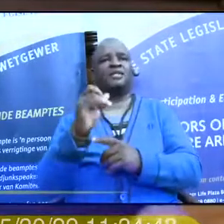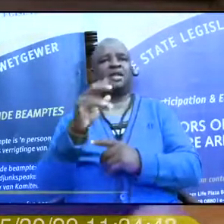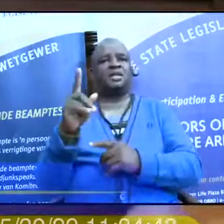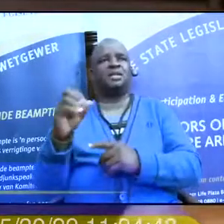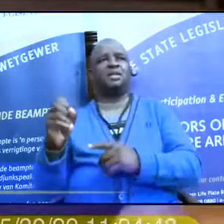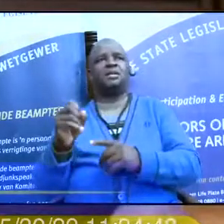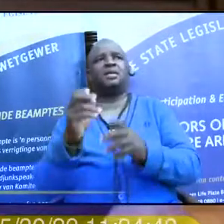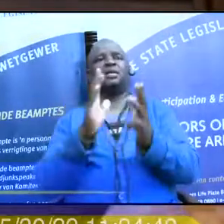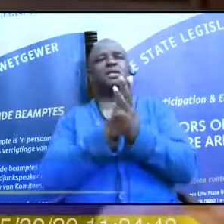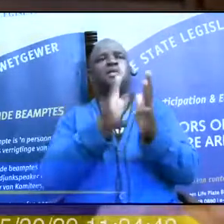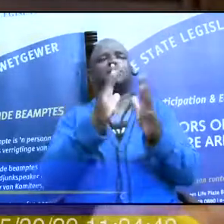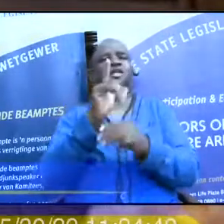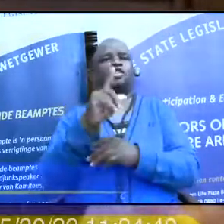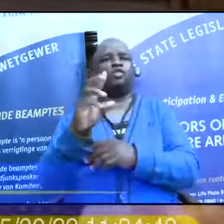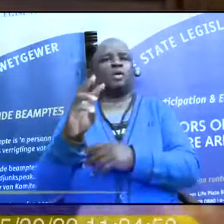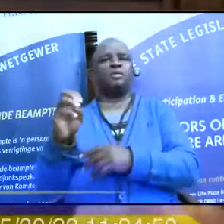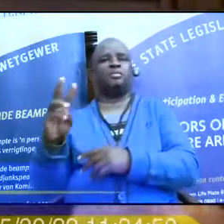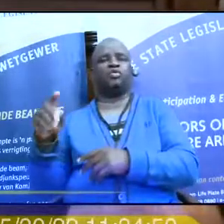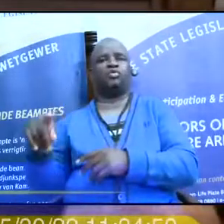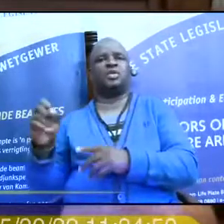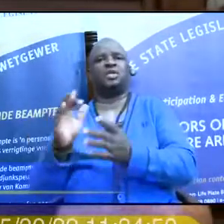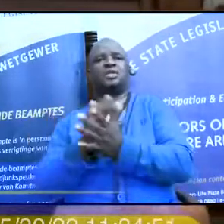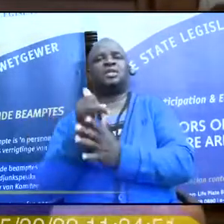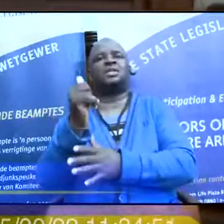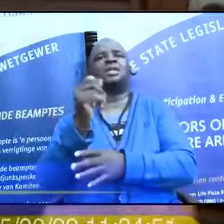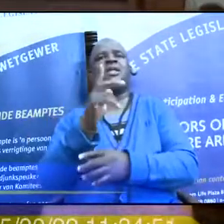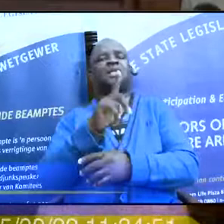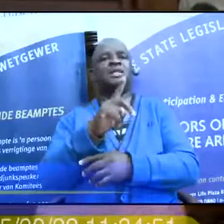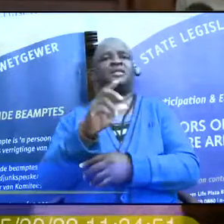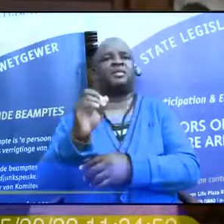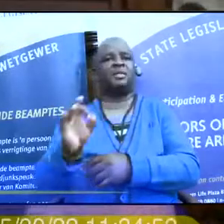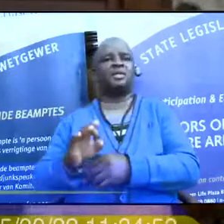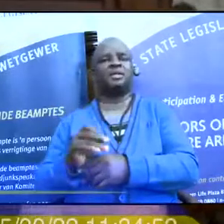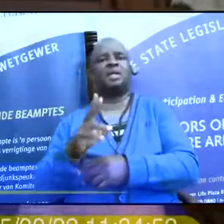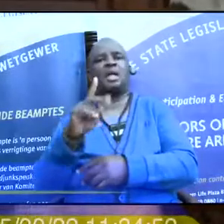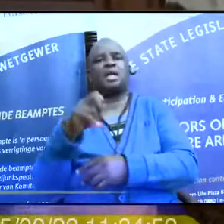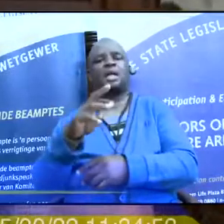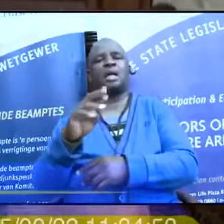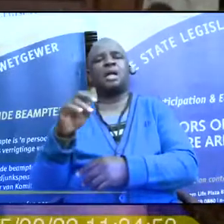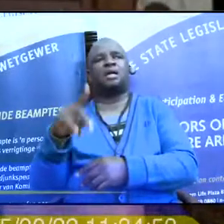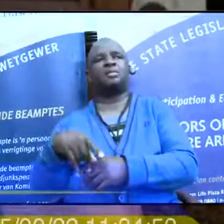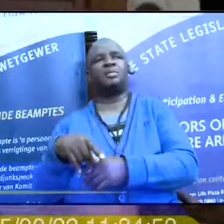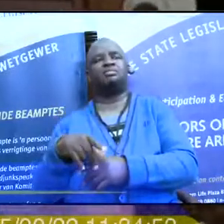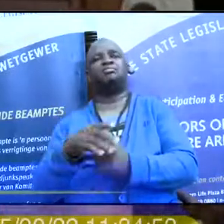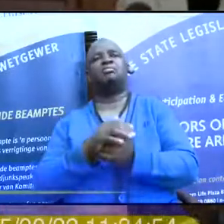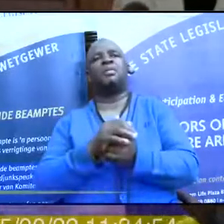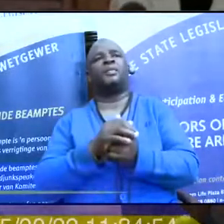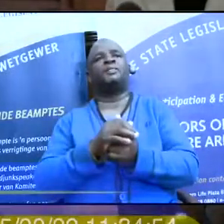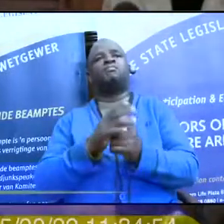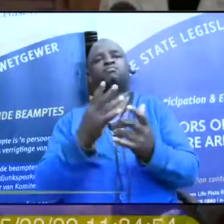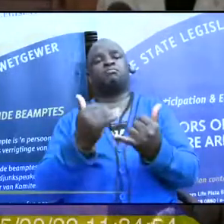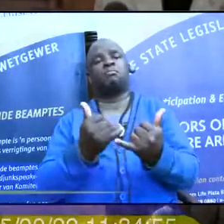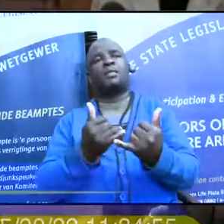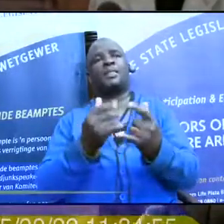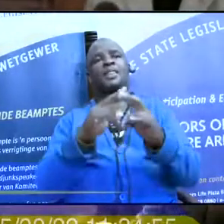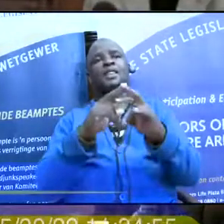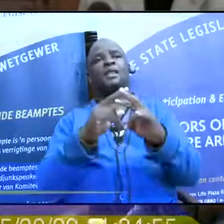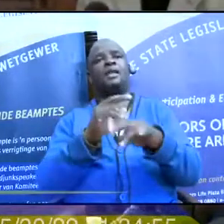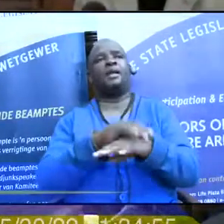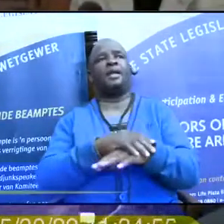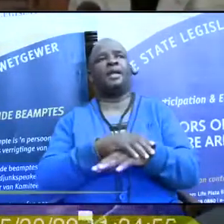nineteen ninja puts uh sixteen seven percent and we also looked at some of the possible